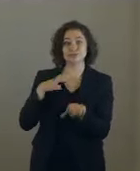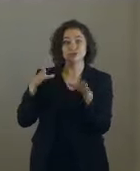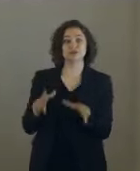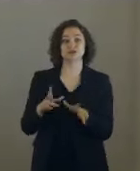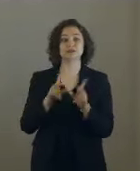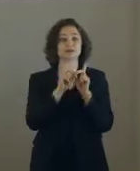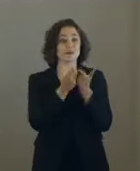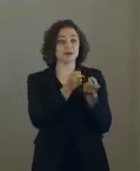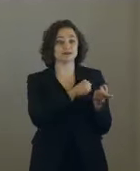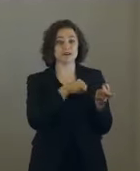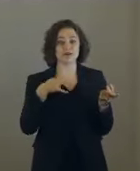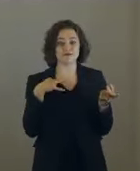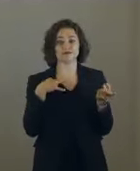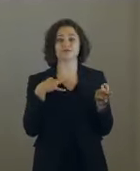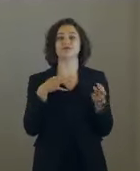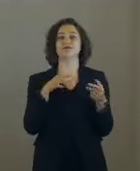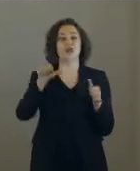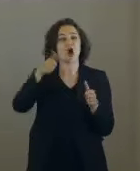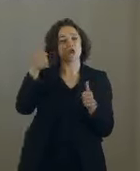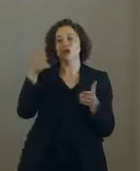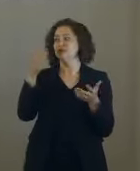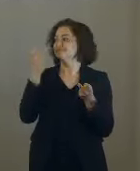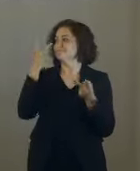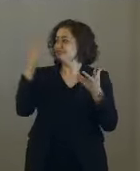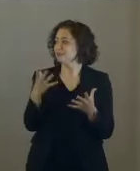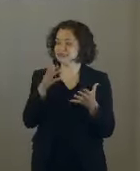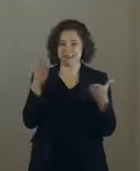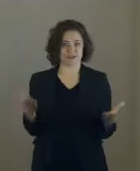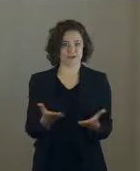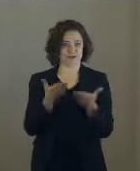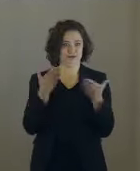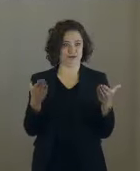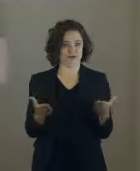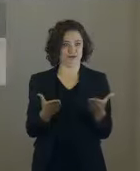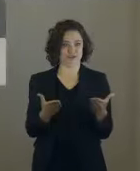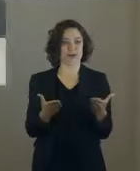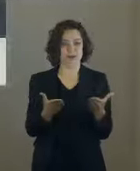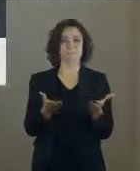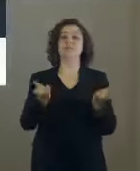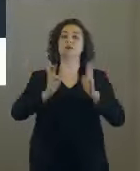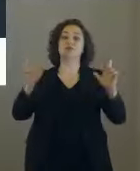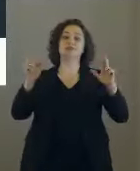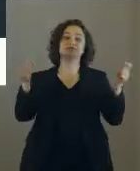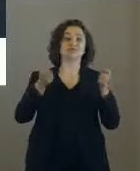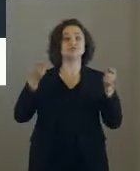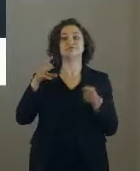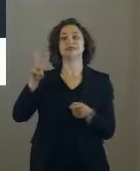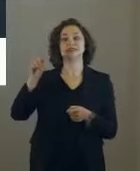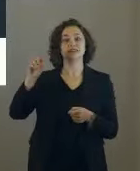staff who are here today, and all the other and guests who are with us in terms of being ready to celebrate our